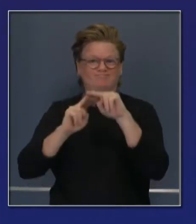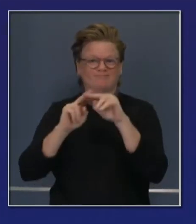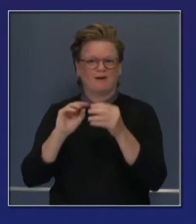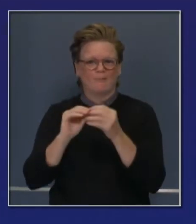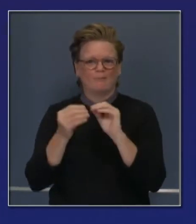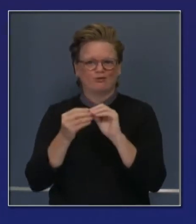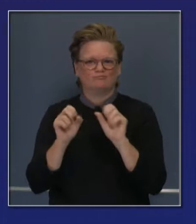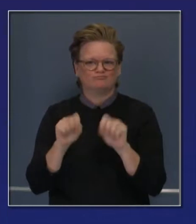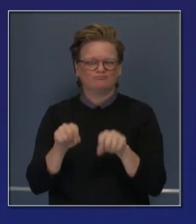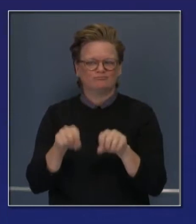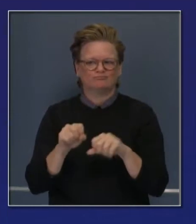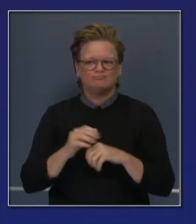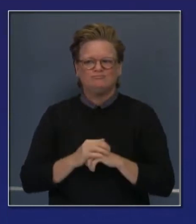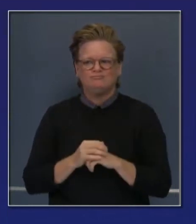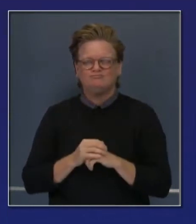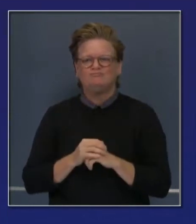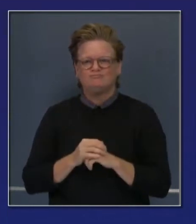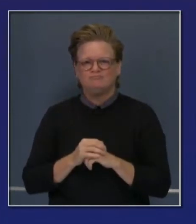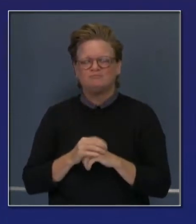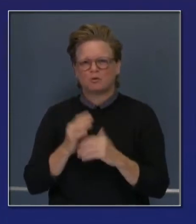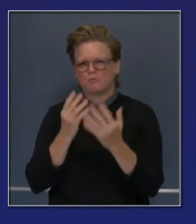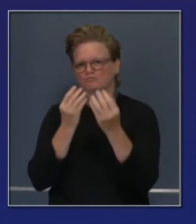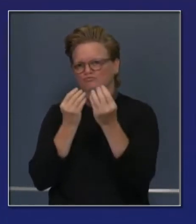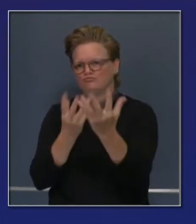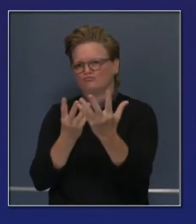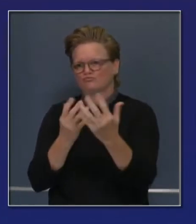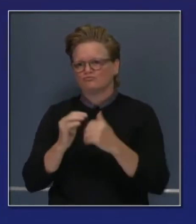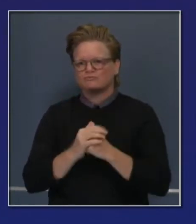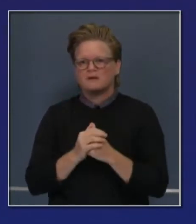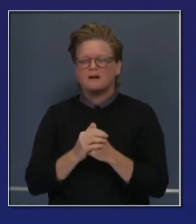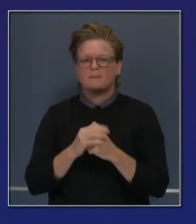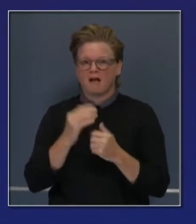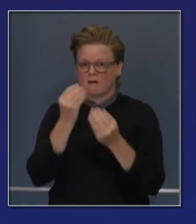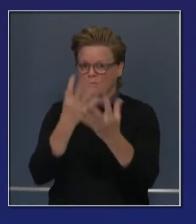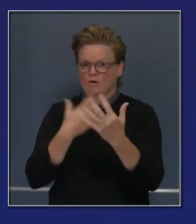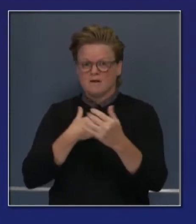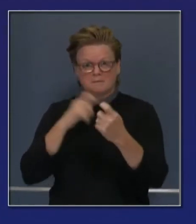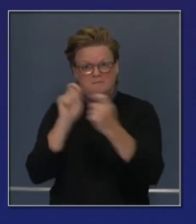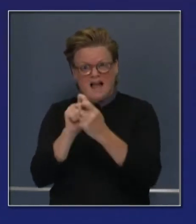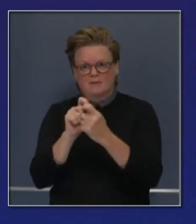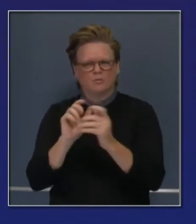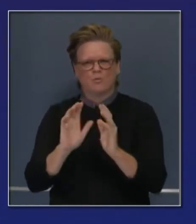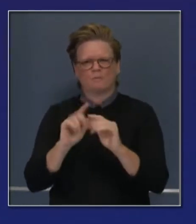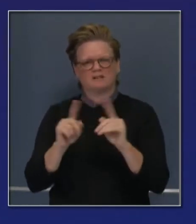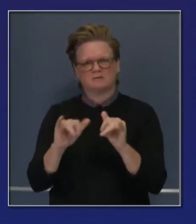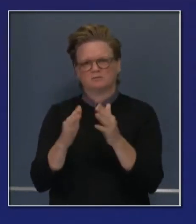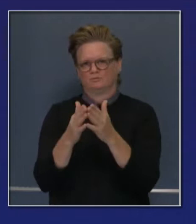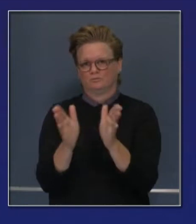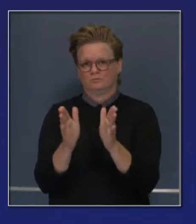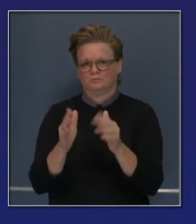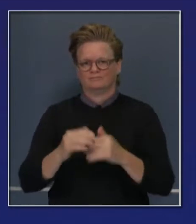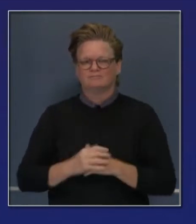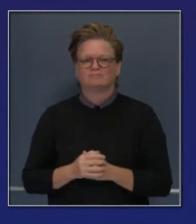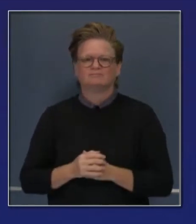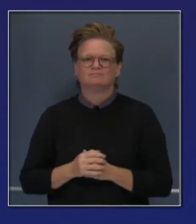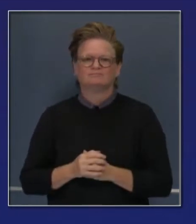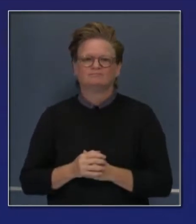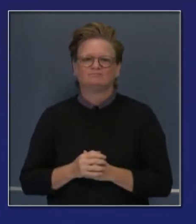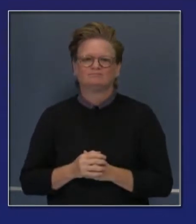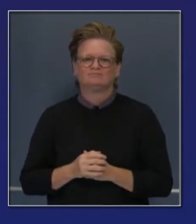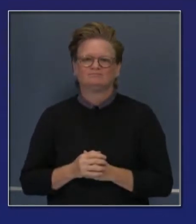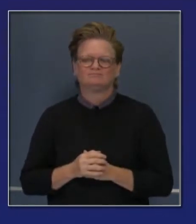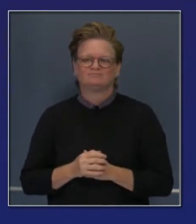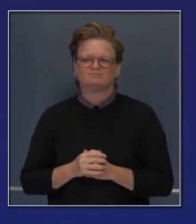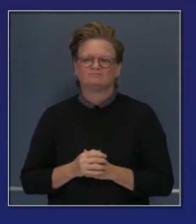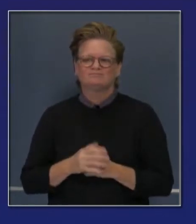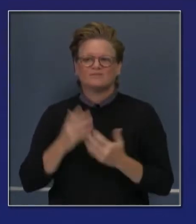Those numbers that you see on this screen are likely to go up. Just to give you a sense of where we are, good news,